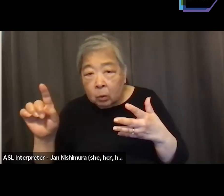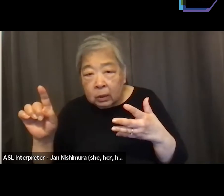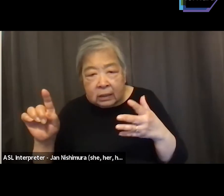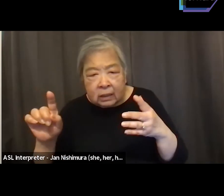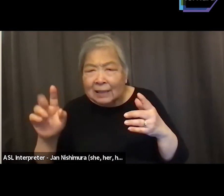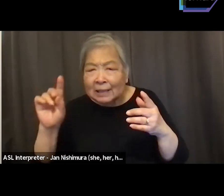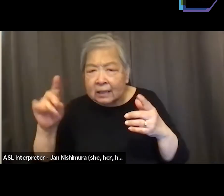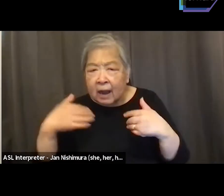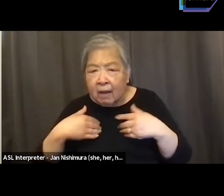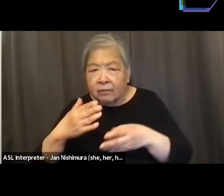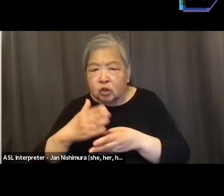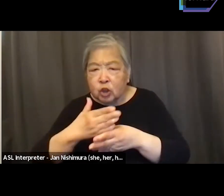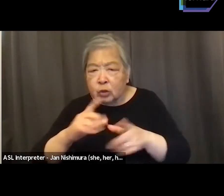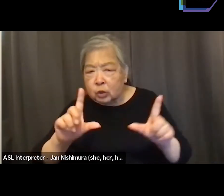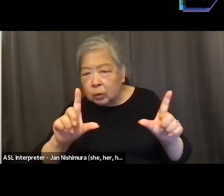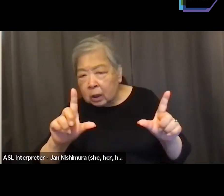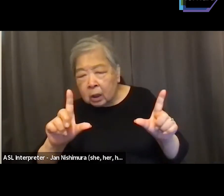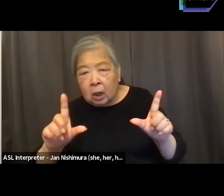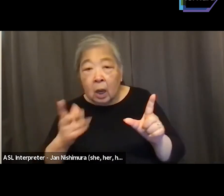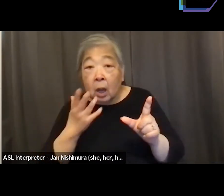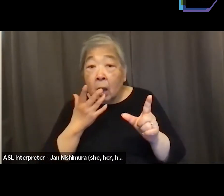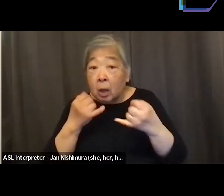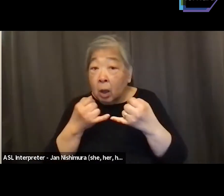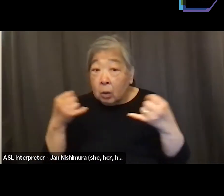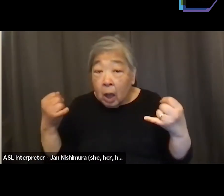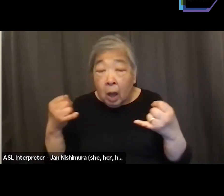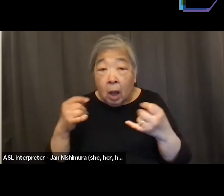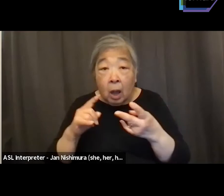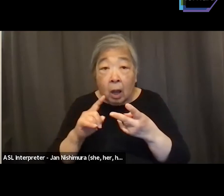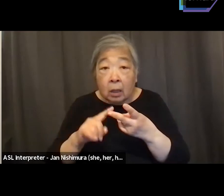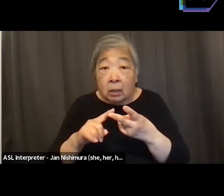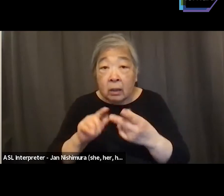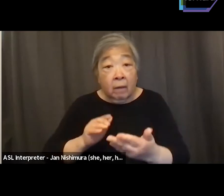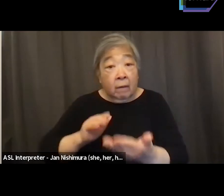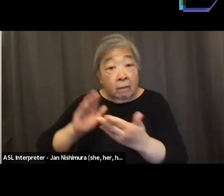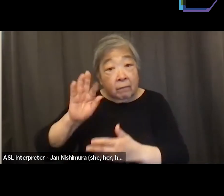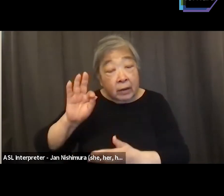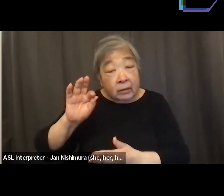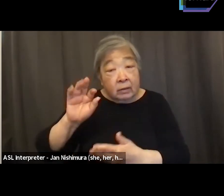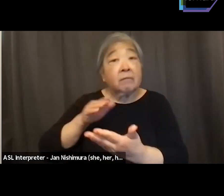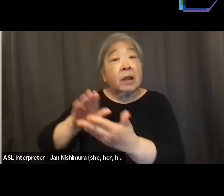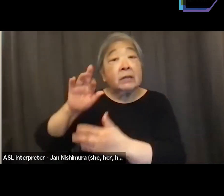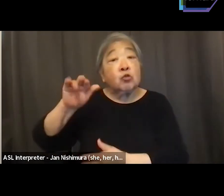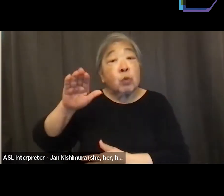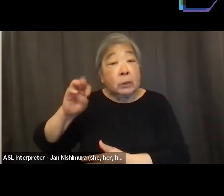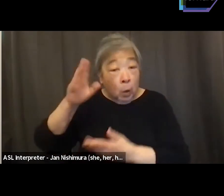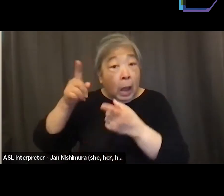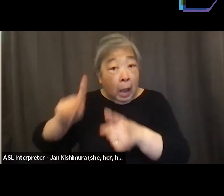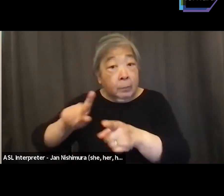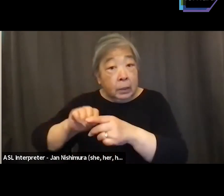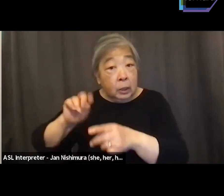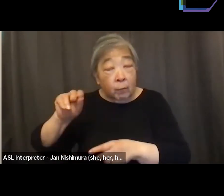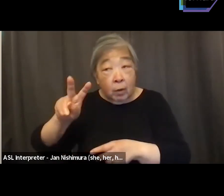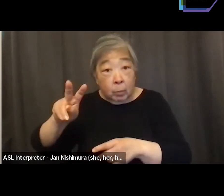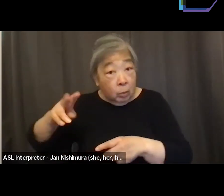happening, including Colorlines, Facing Race. Facing Race will be happening in November. If you haven't signed up yet,